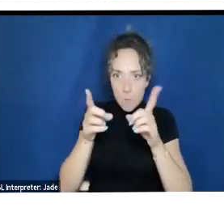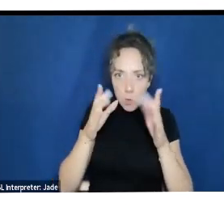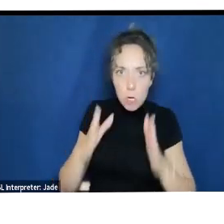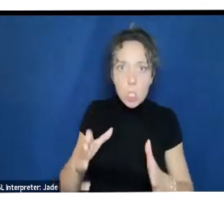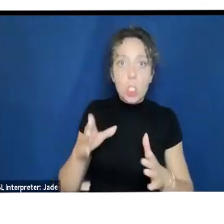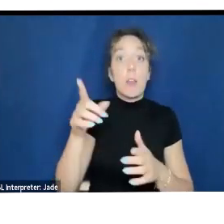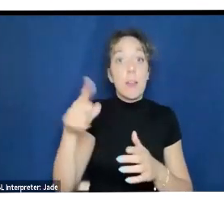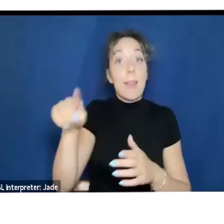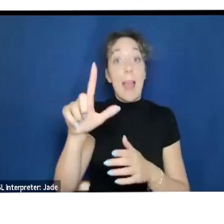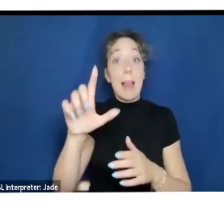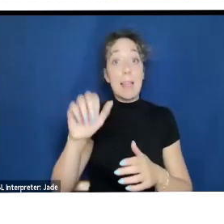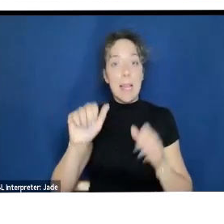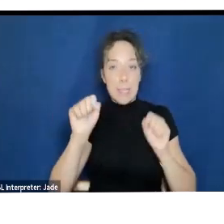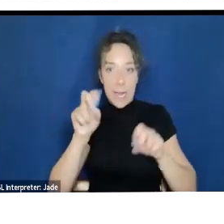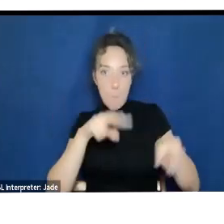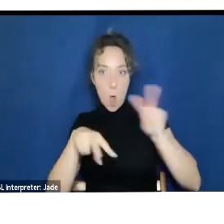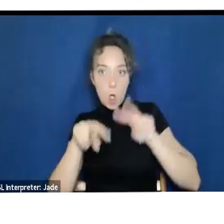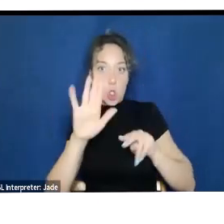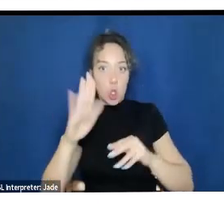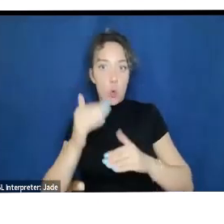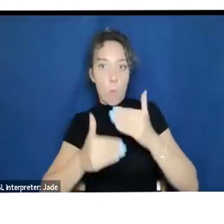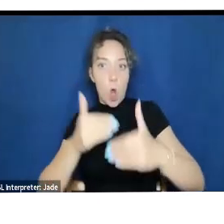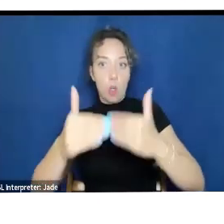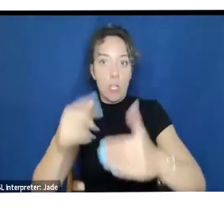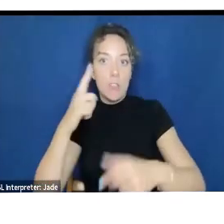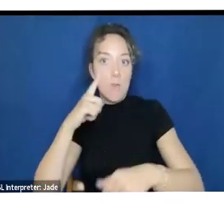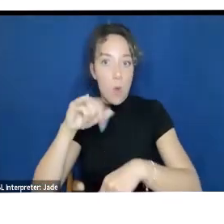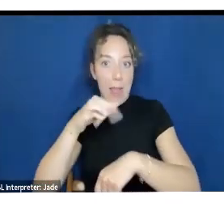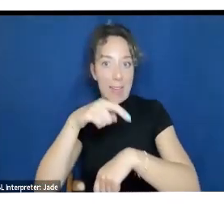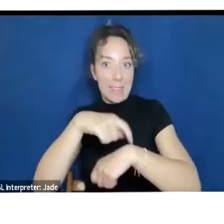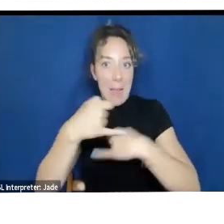these timelines. Next slide, please.